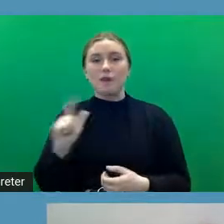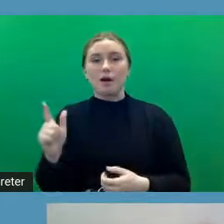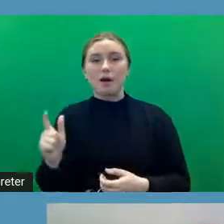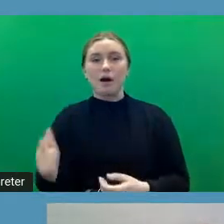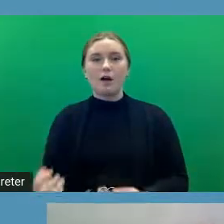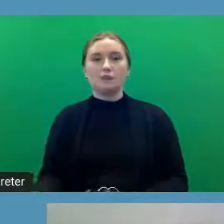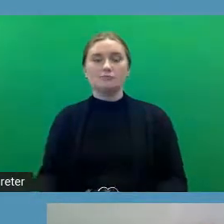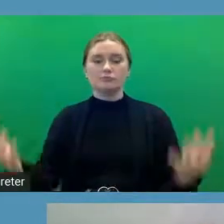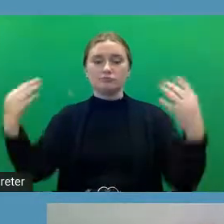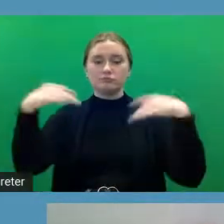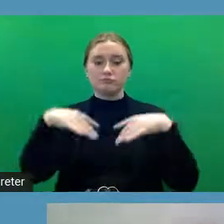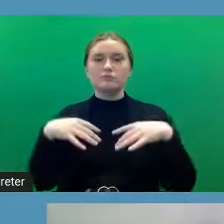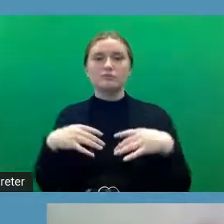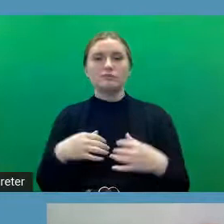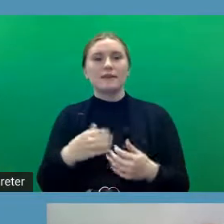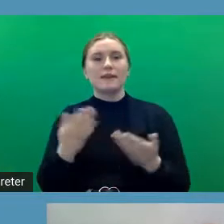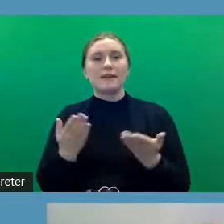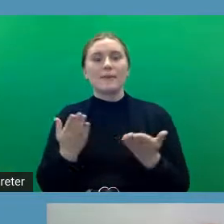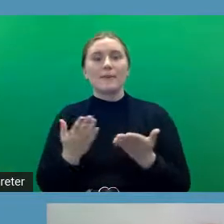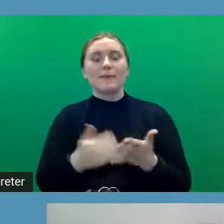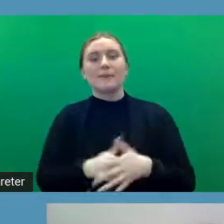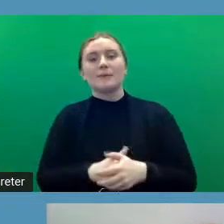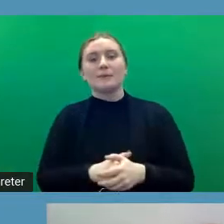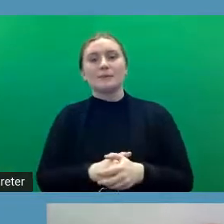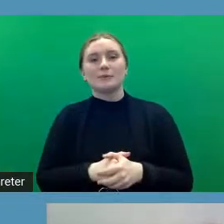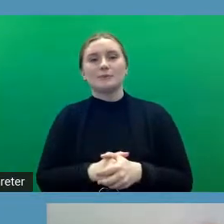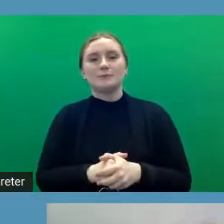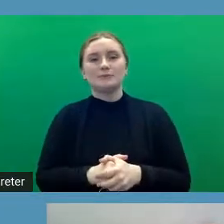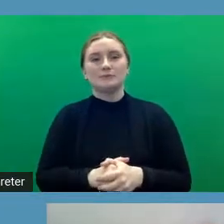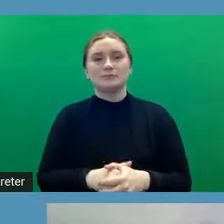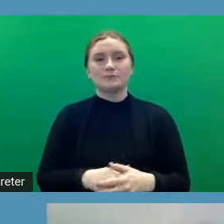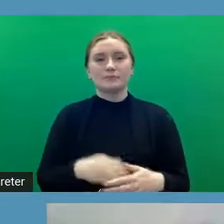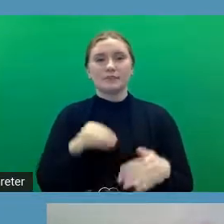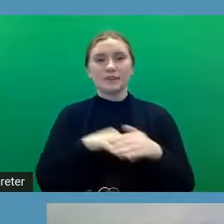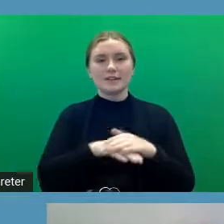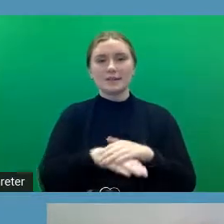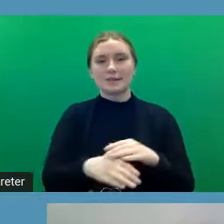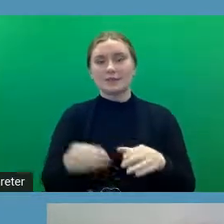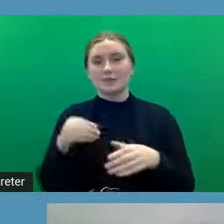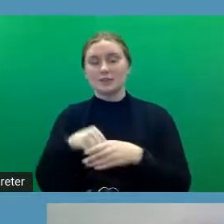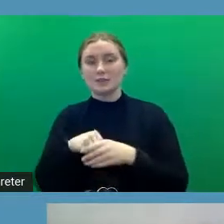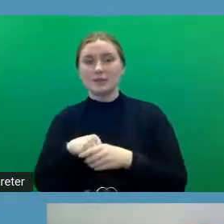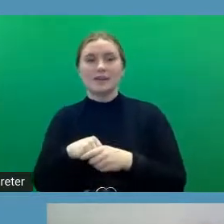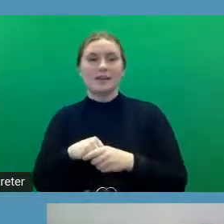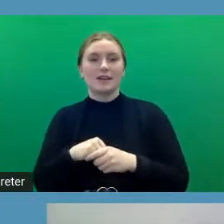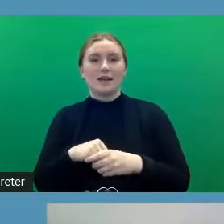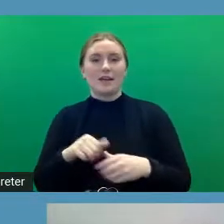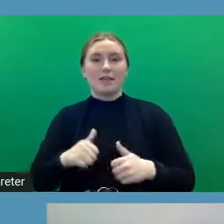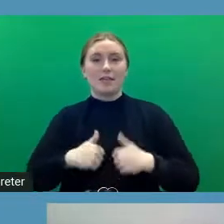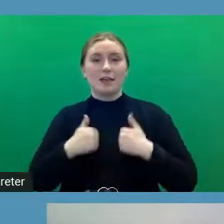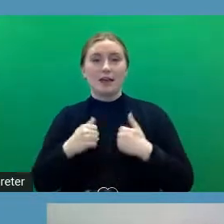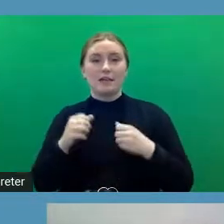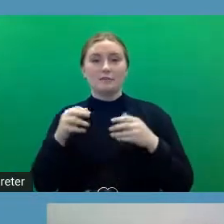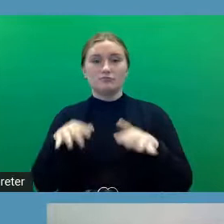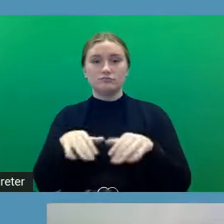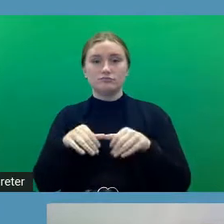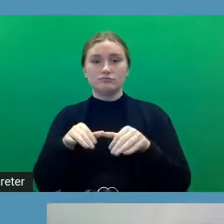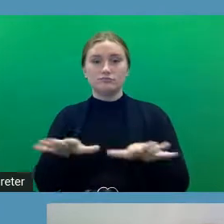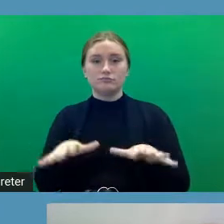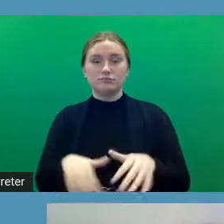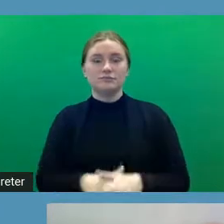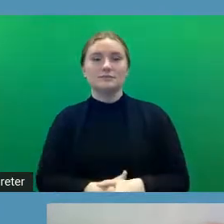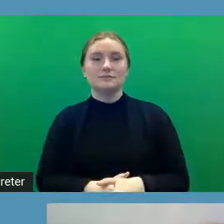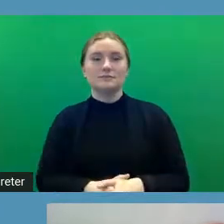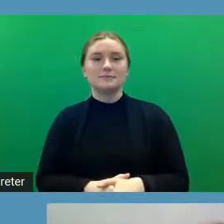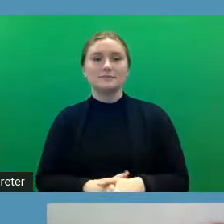introduction to digital accessibility and inclusion and live streaming. And really terrific presentation and wonderful